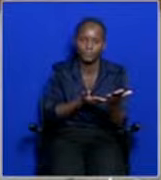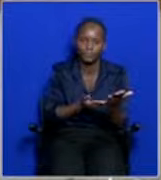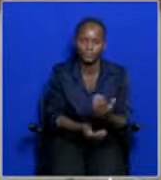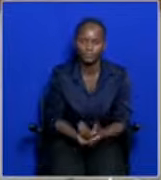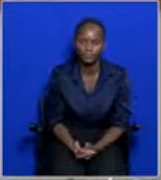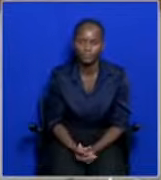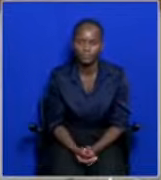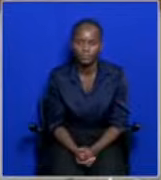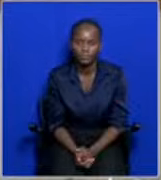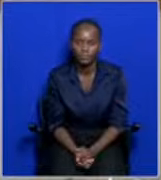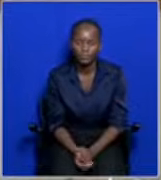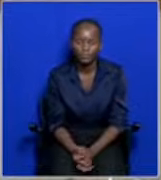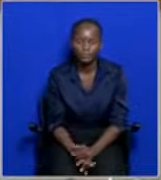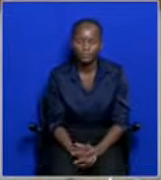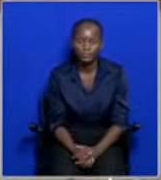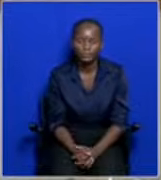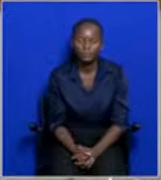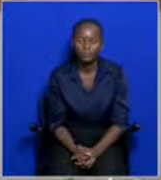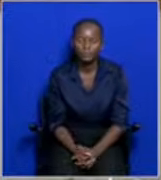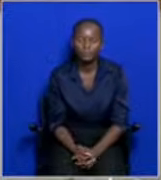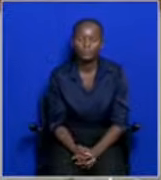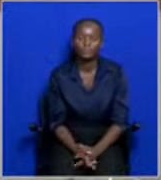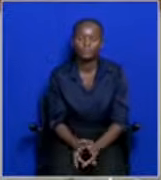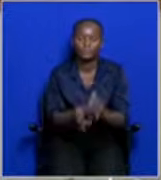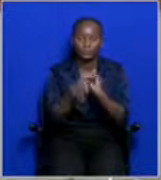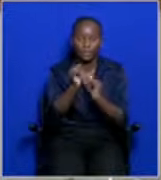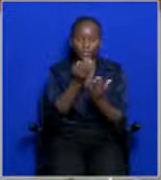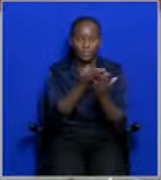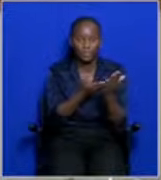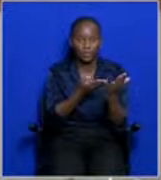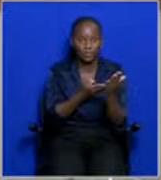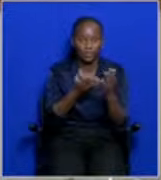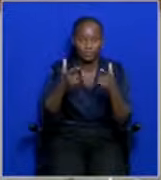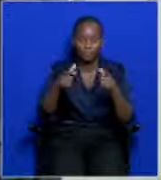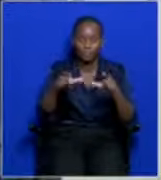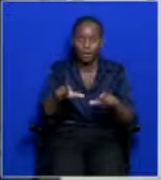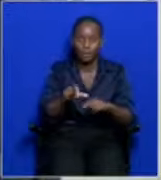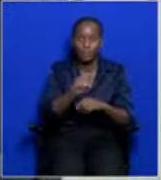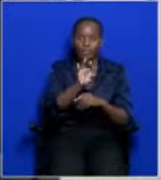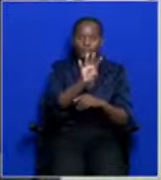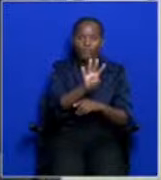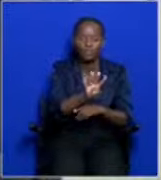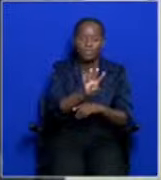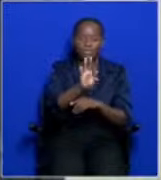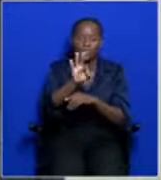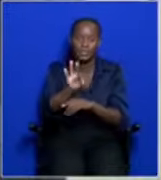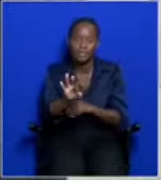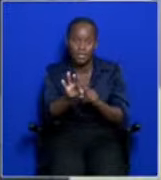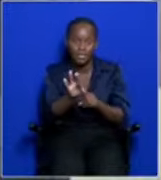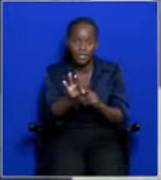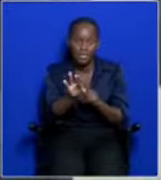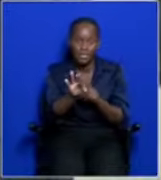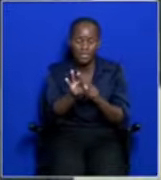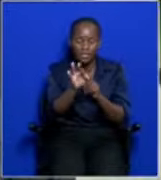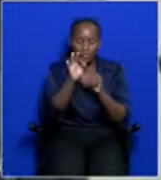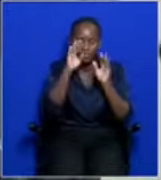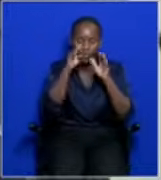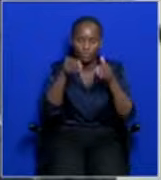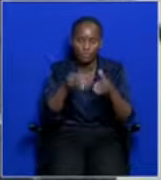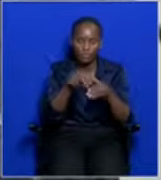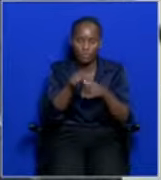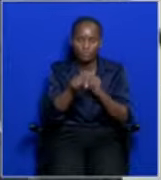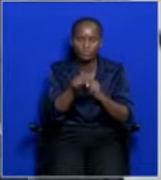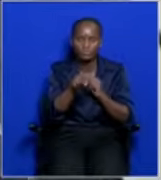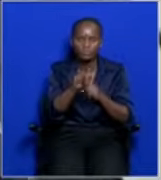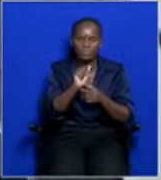And at page 11, from paragraph 43, you deal with the status of the case. I know that the commissioners asked